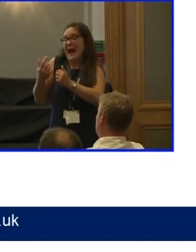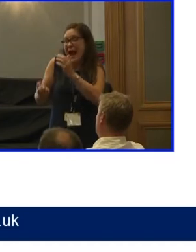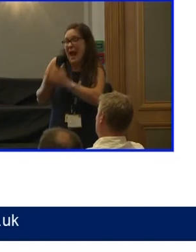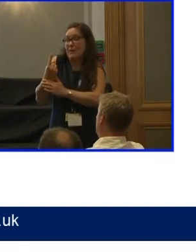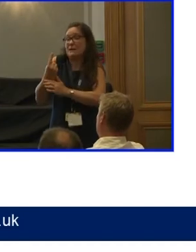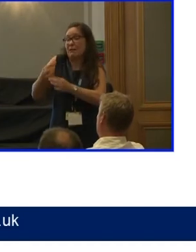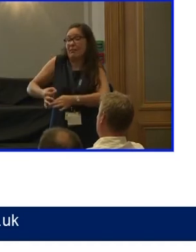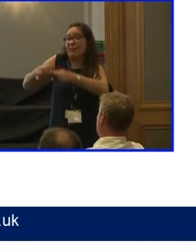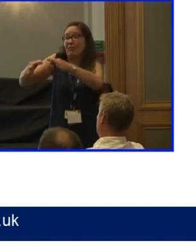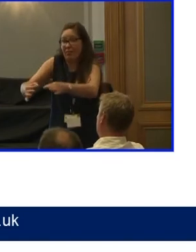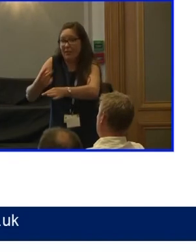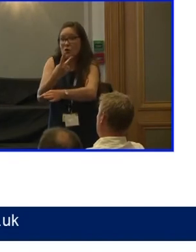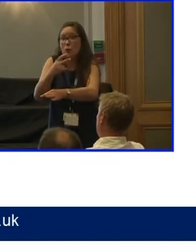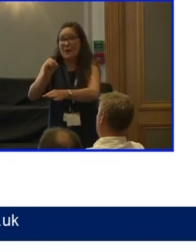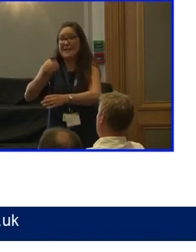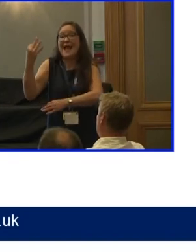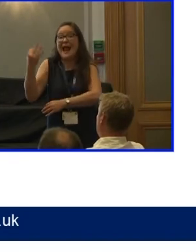Luxturna.